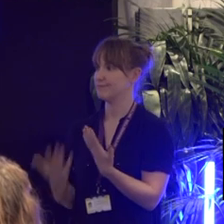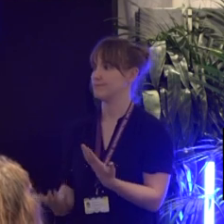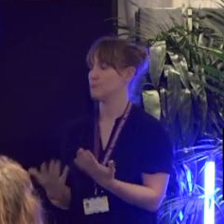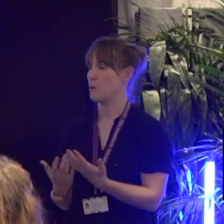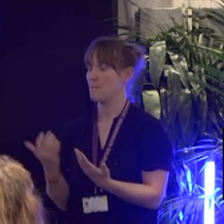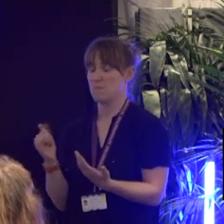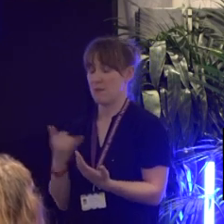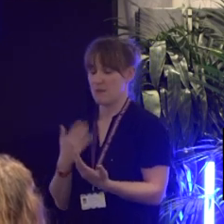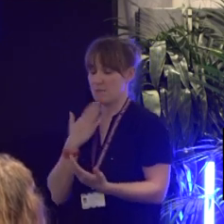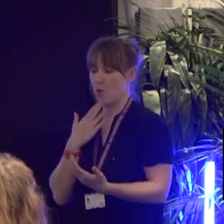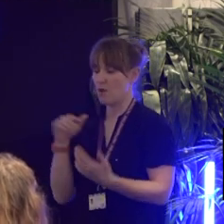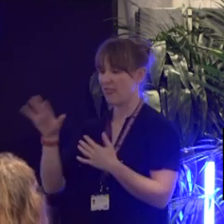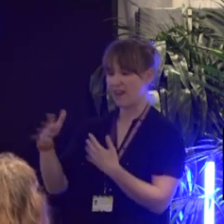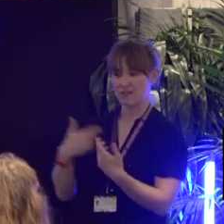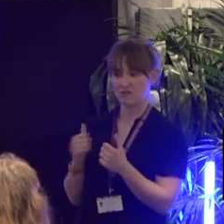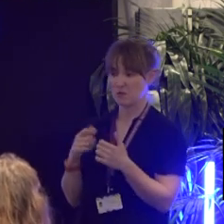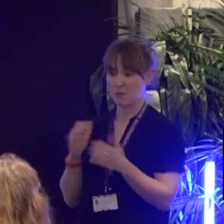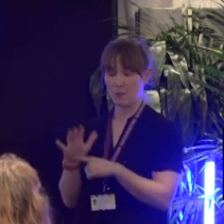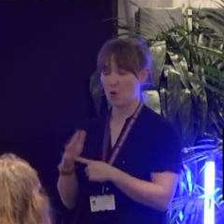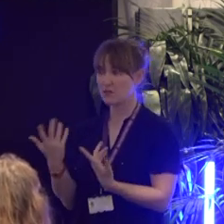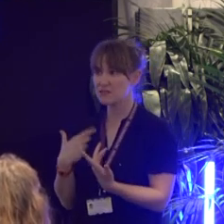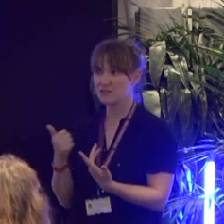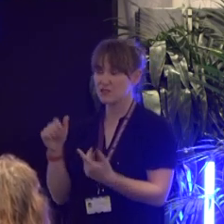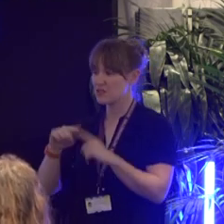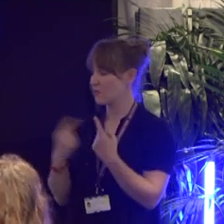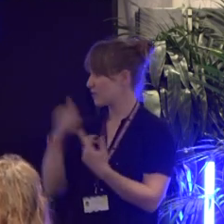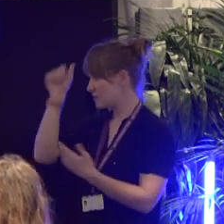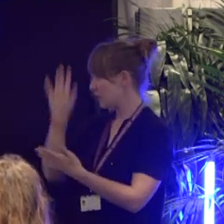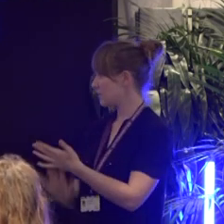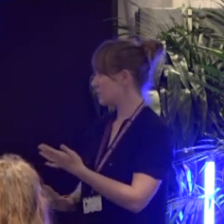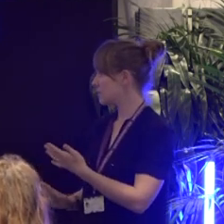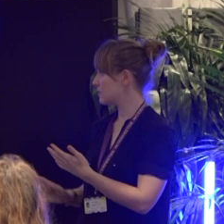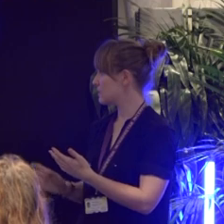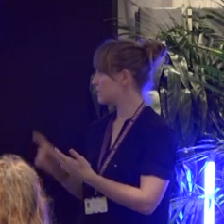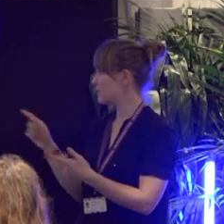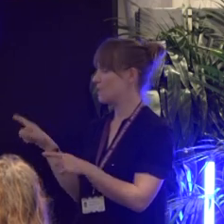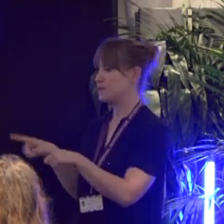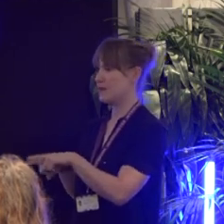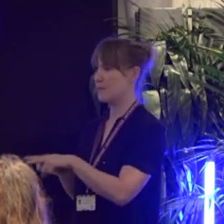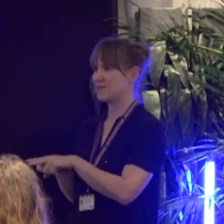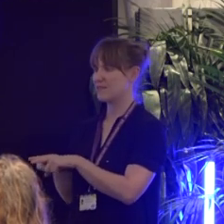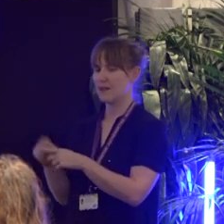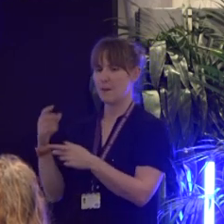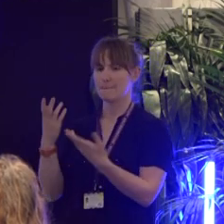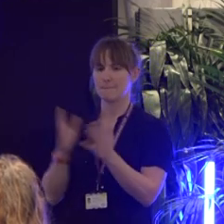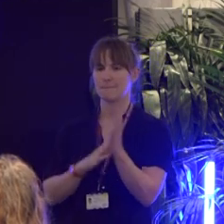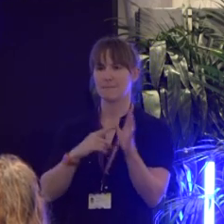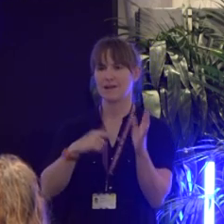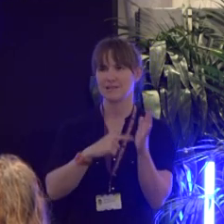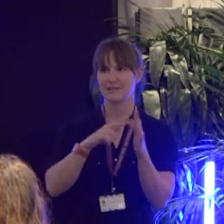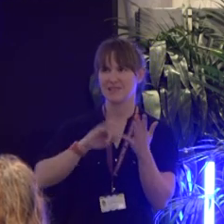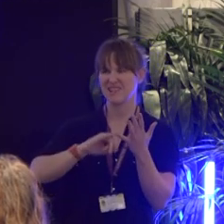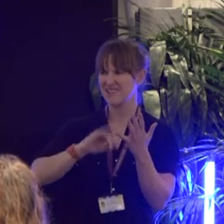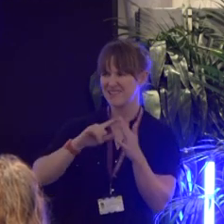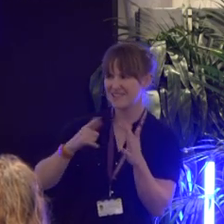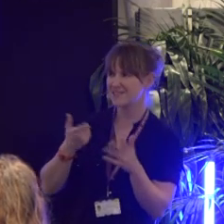front of it, because it's a different experience. Was it like Matisse's Water Lilies, where he does them again and again, the same position on the